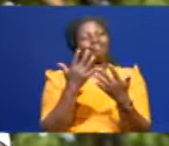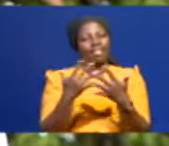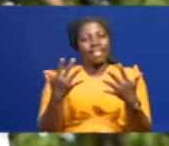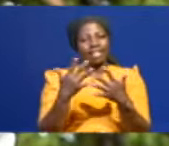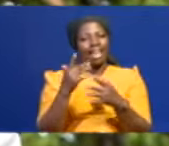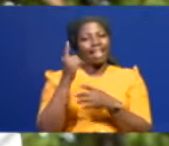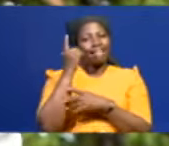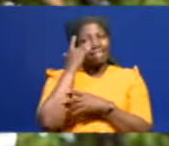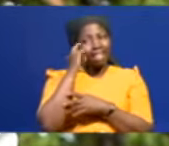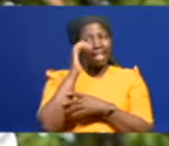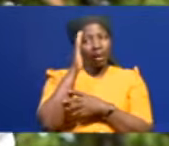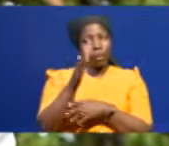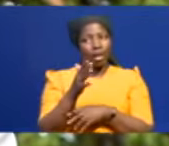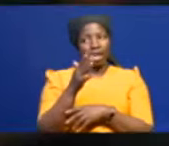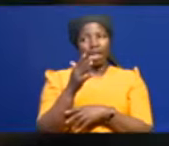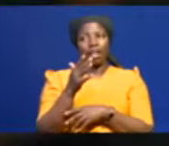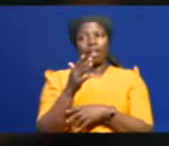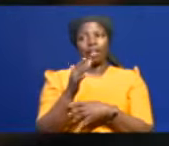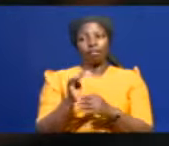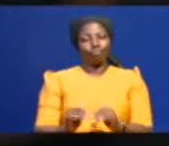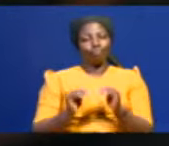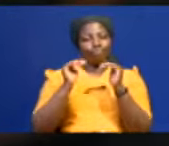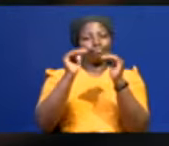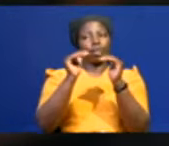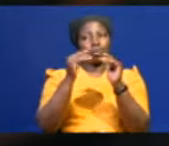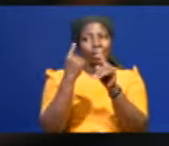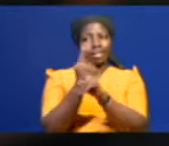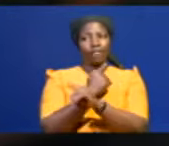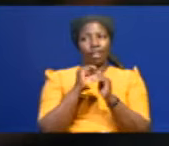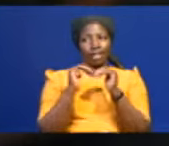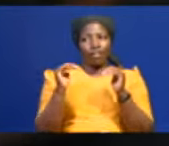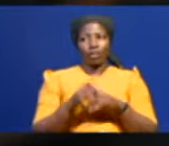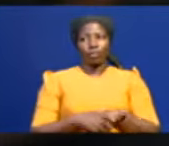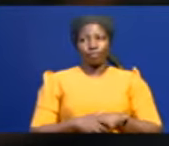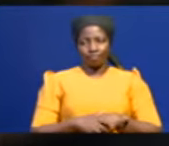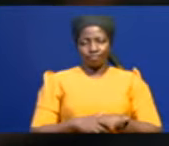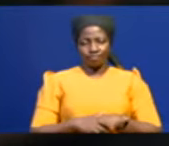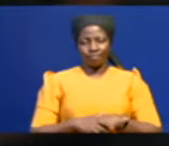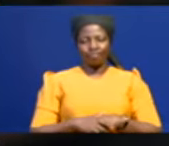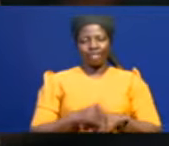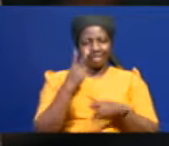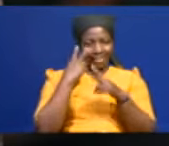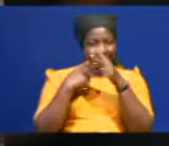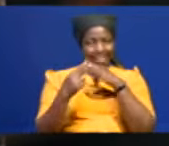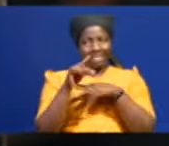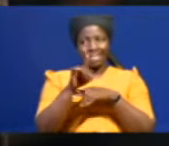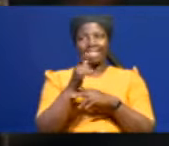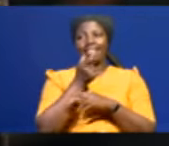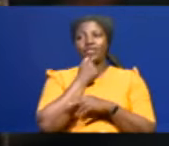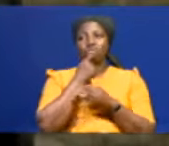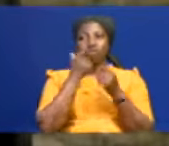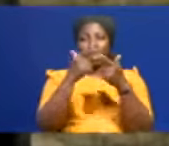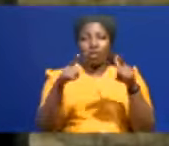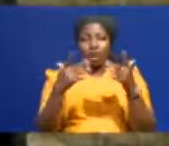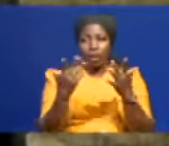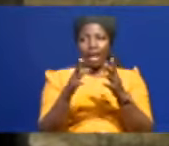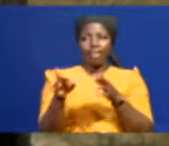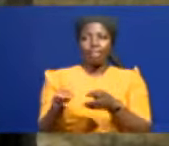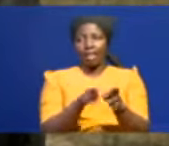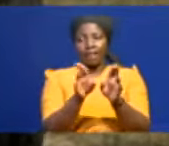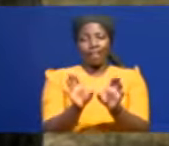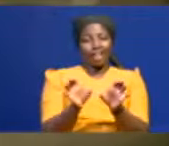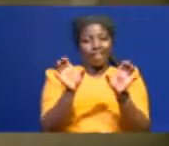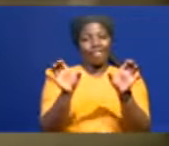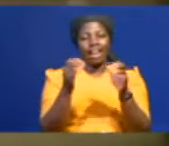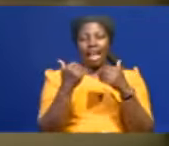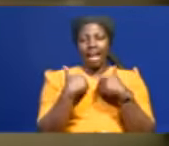the film industry to a very different level. Originally filmed in the Luo, Where the River Divides has also been translated into